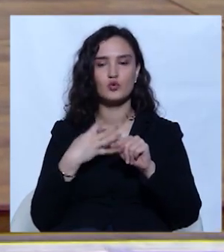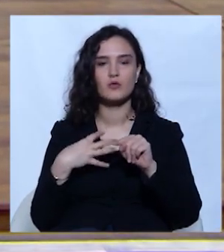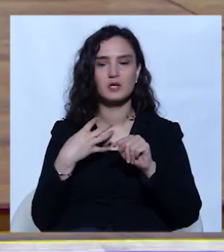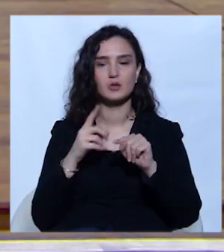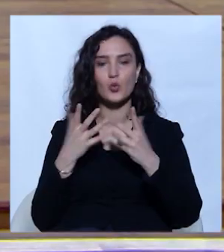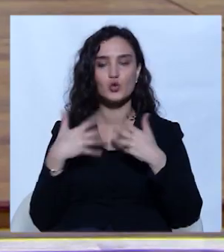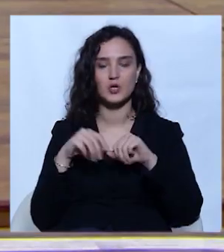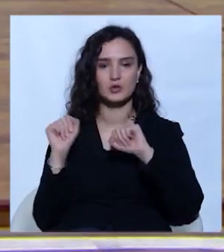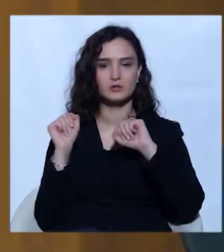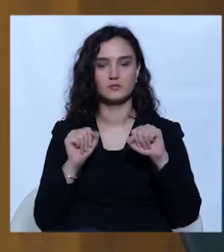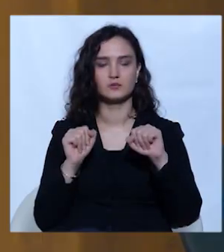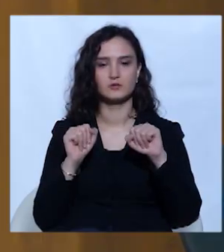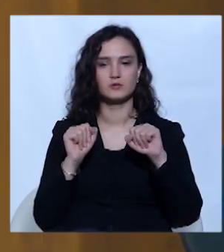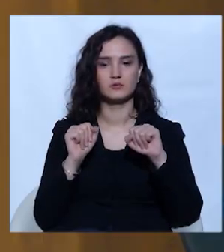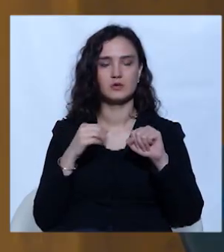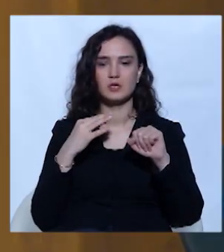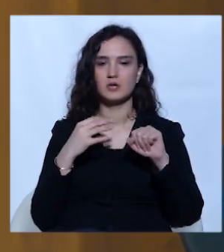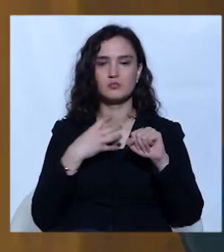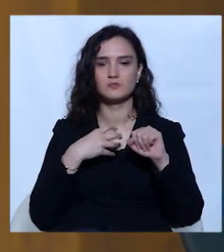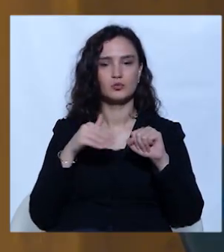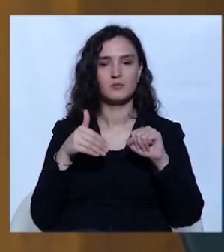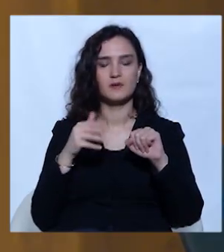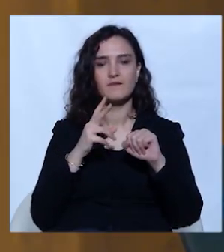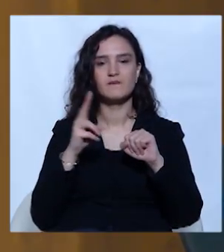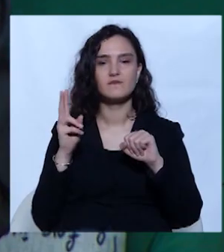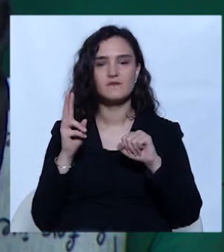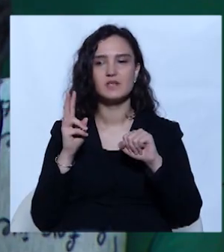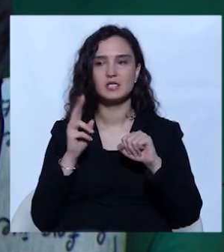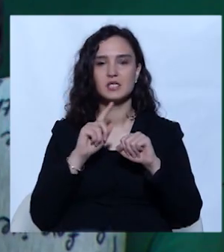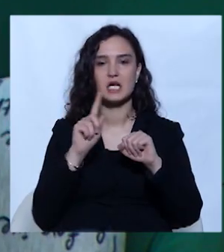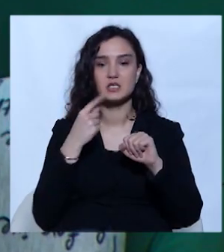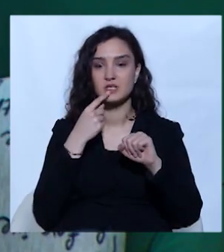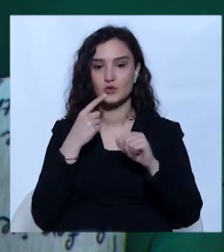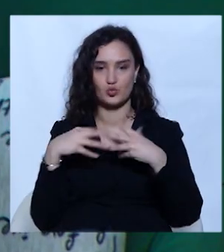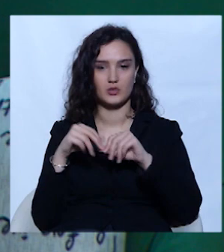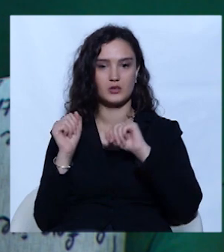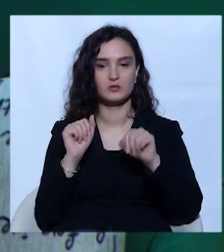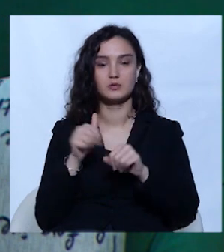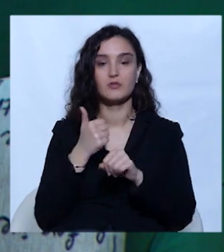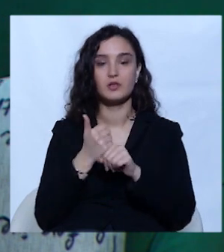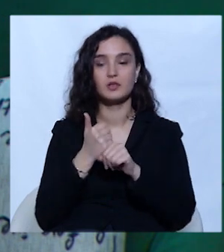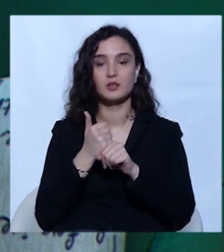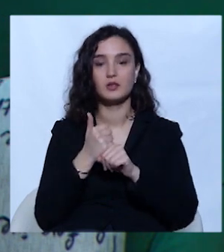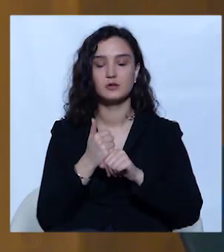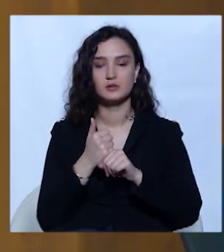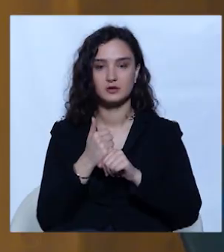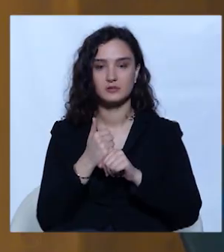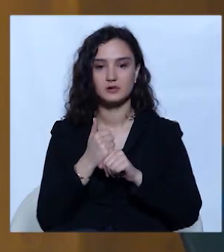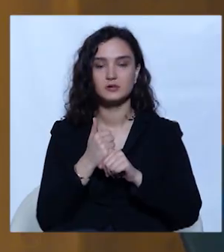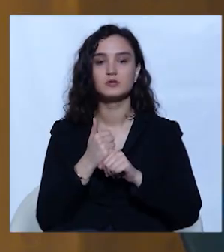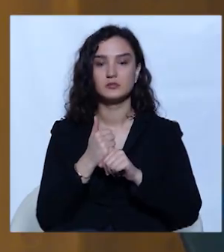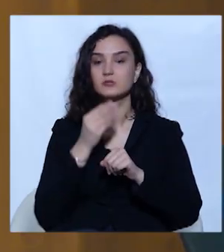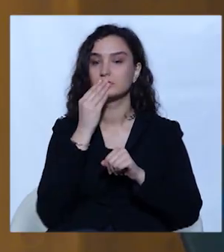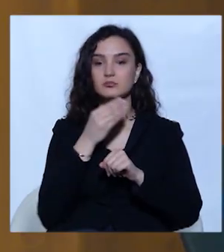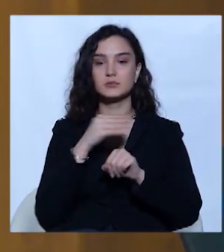that family, no matter who it's composed of, as you might be able to speak on, it nonetheless is the best